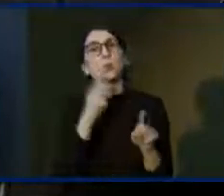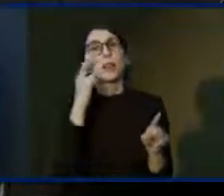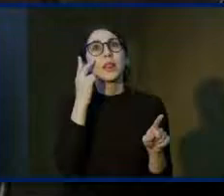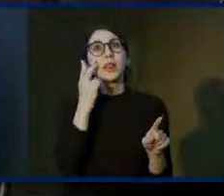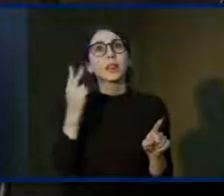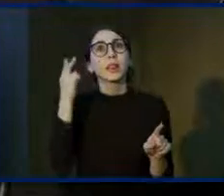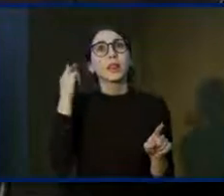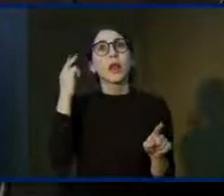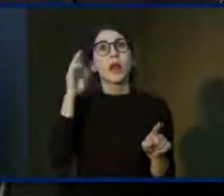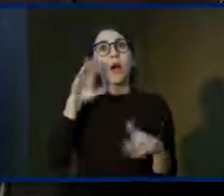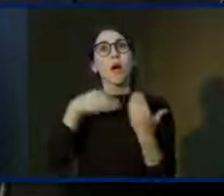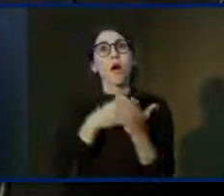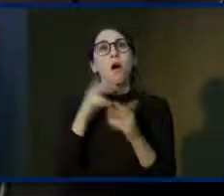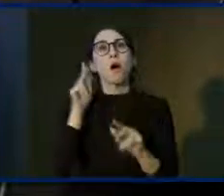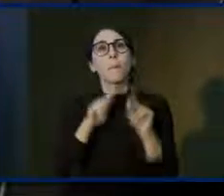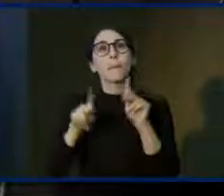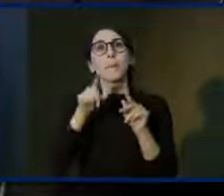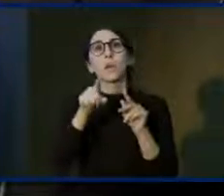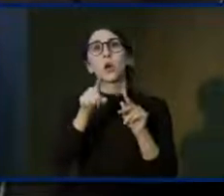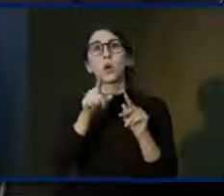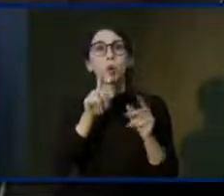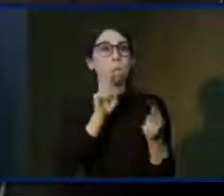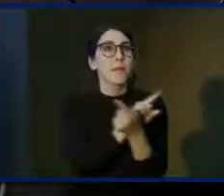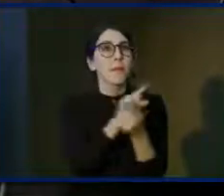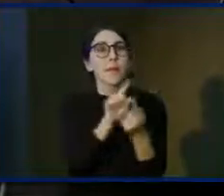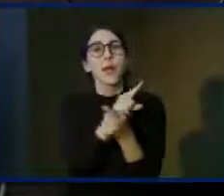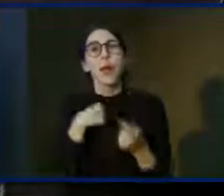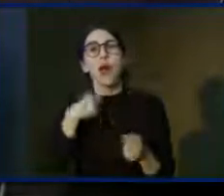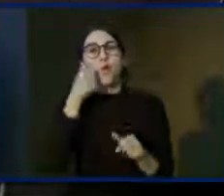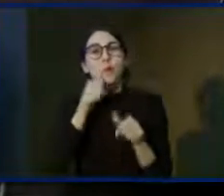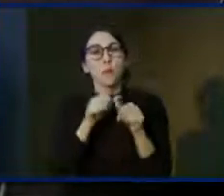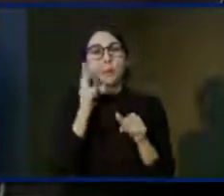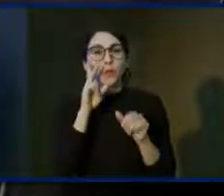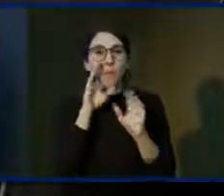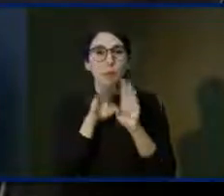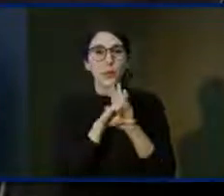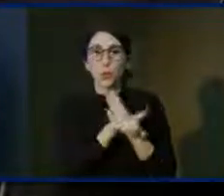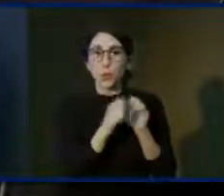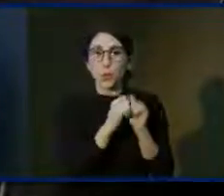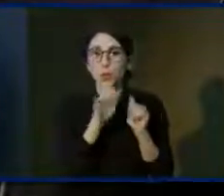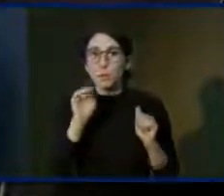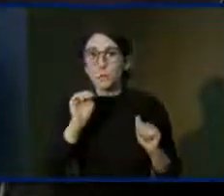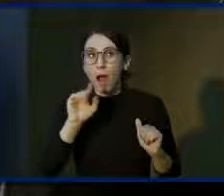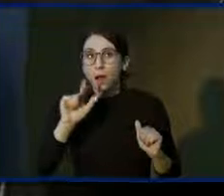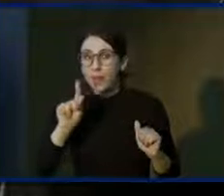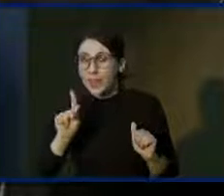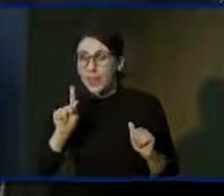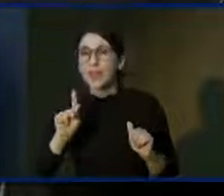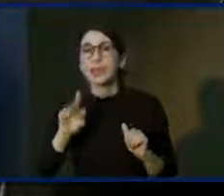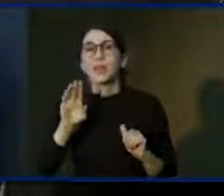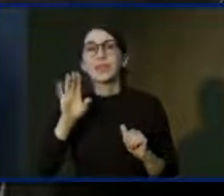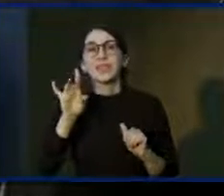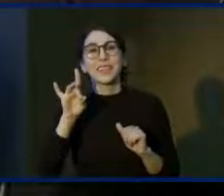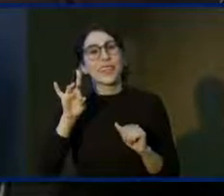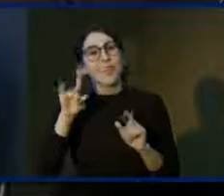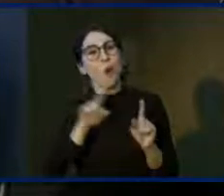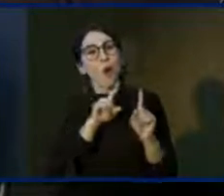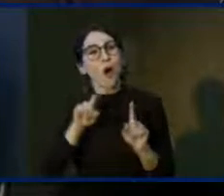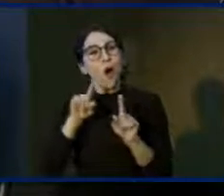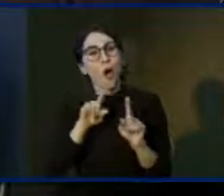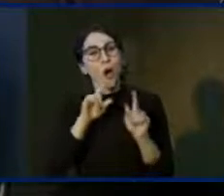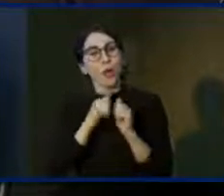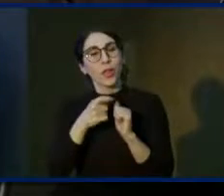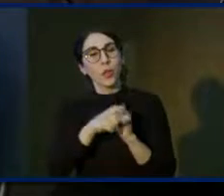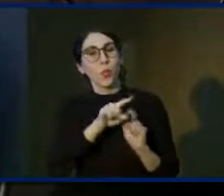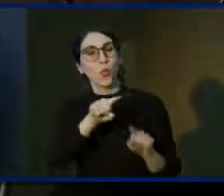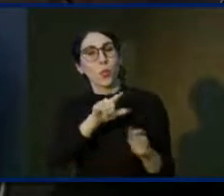you dealt with, I remember seeing pictures with you and Dr. King, and he walking you into the school or walking you to school or helping prepare you all